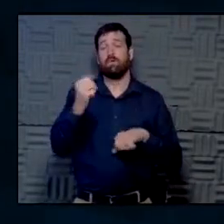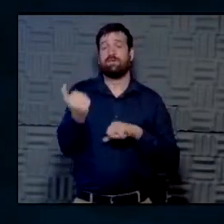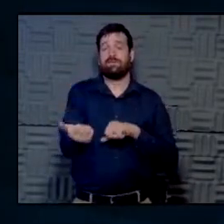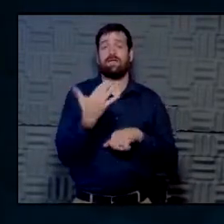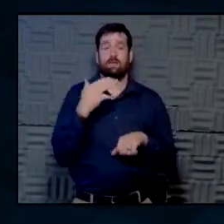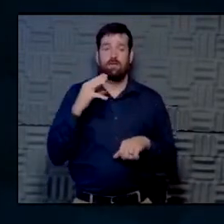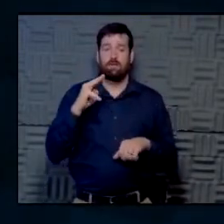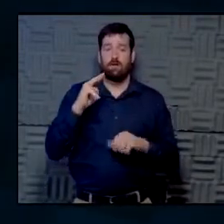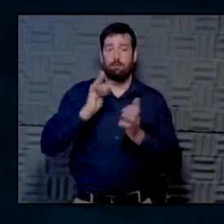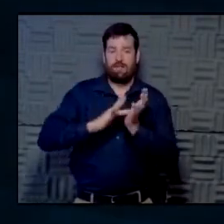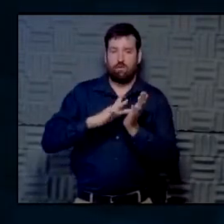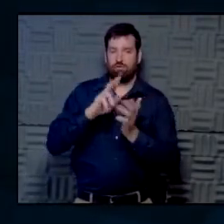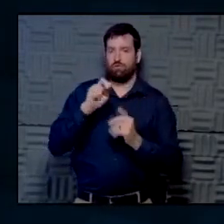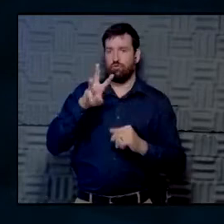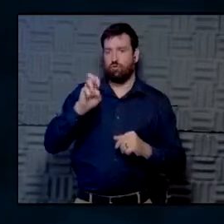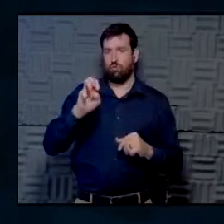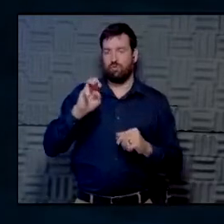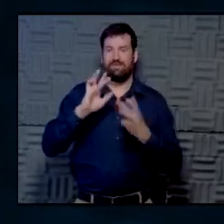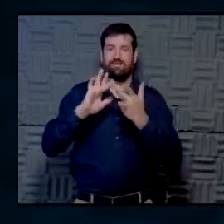at